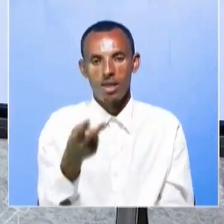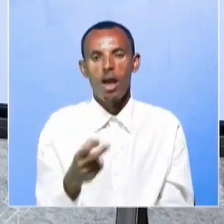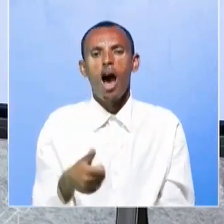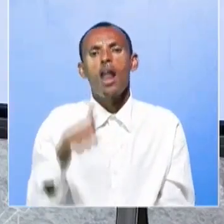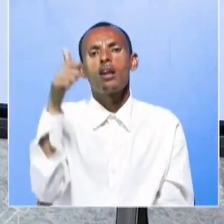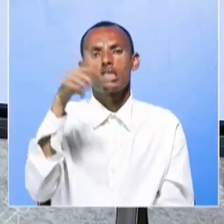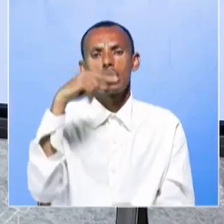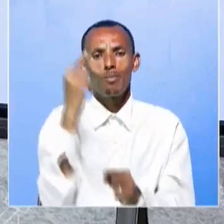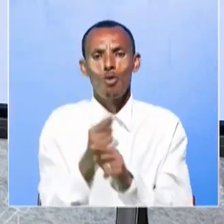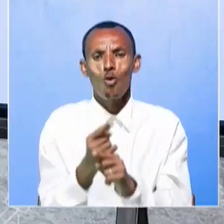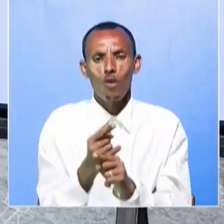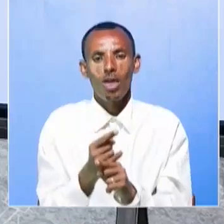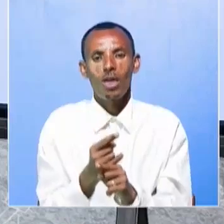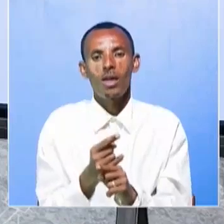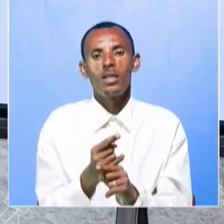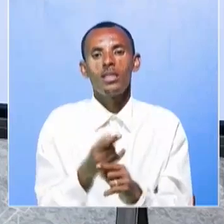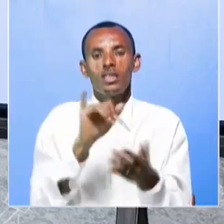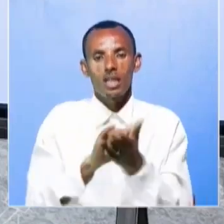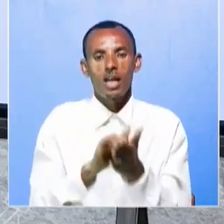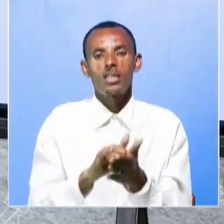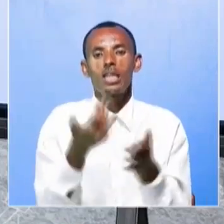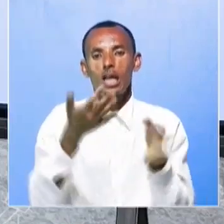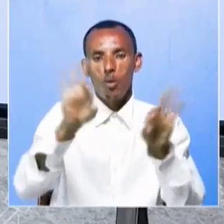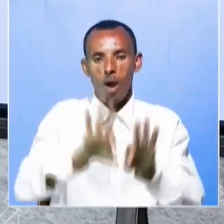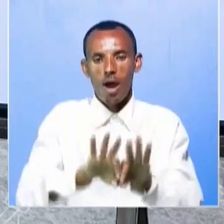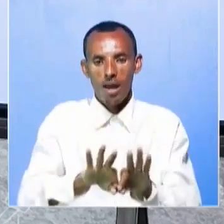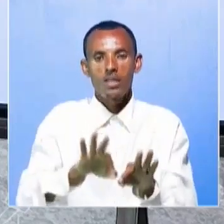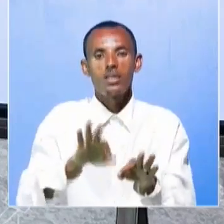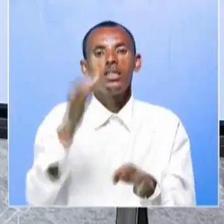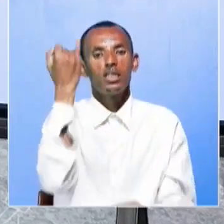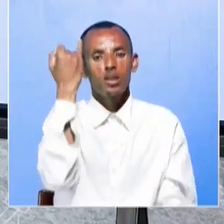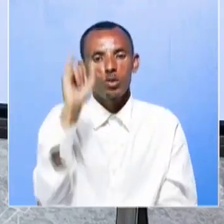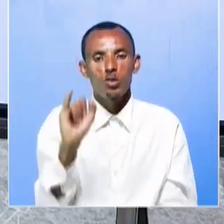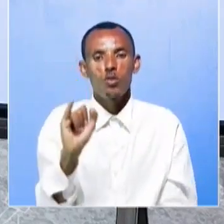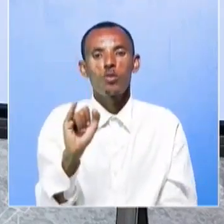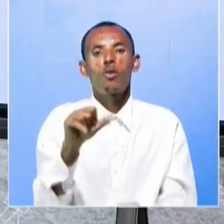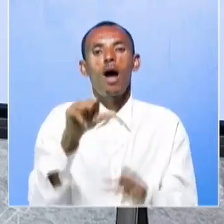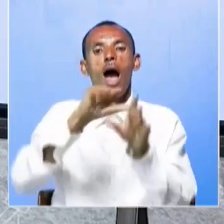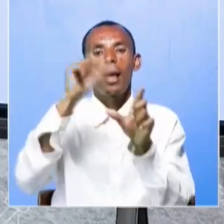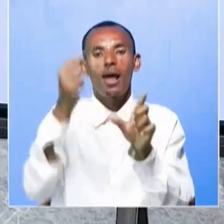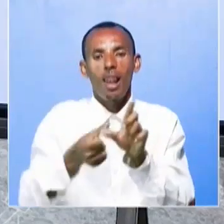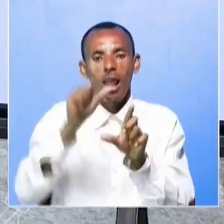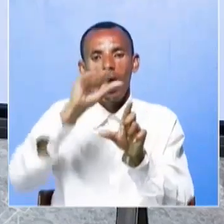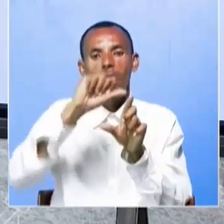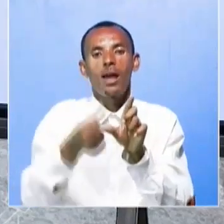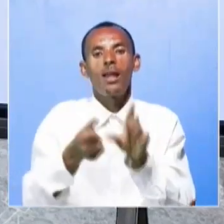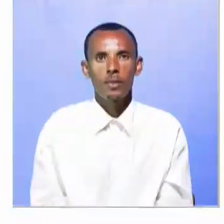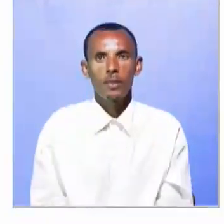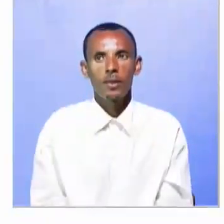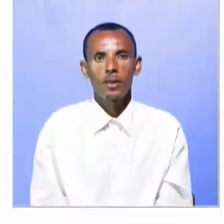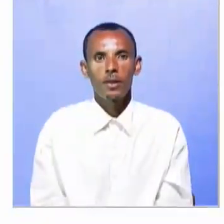another proving that requires the concept of angle-angle similarity theorem, right?